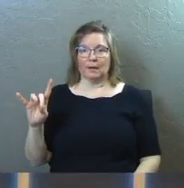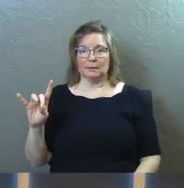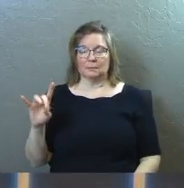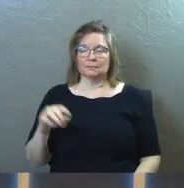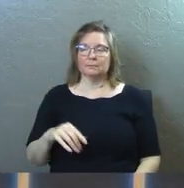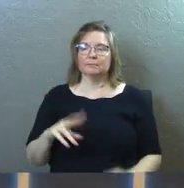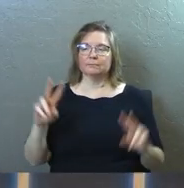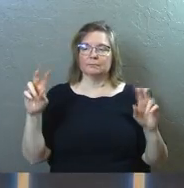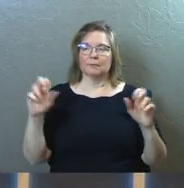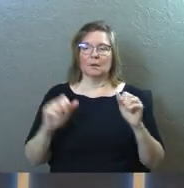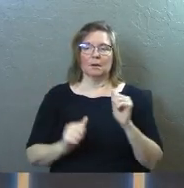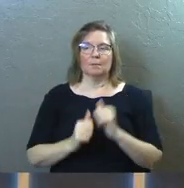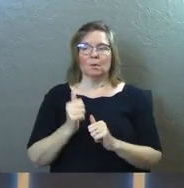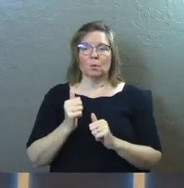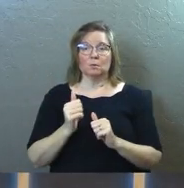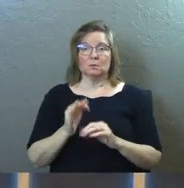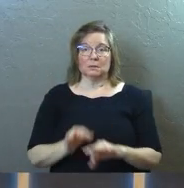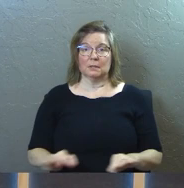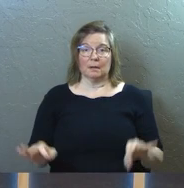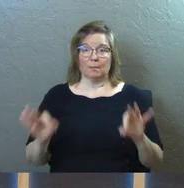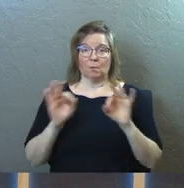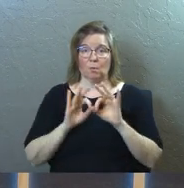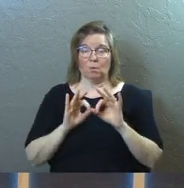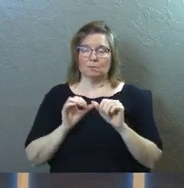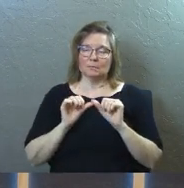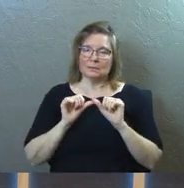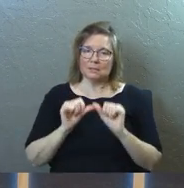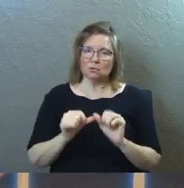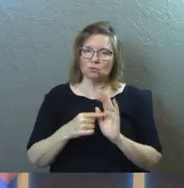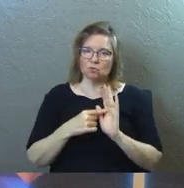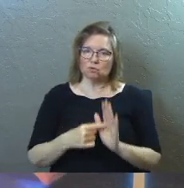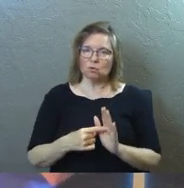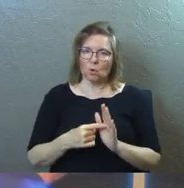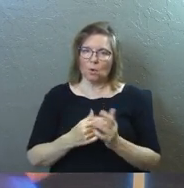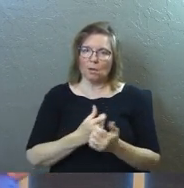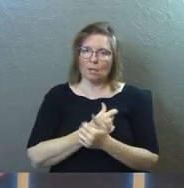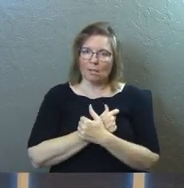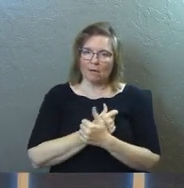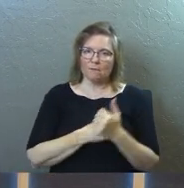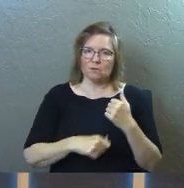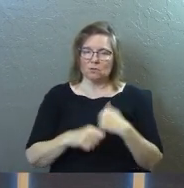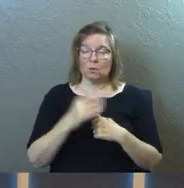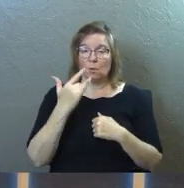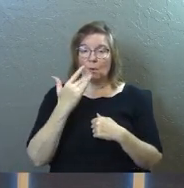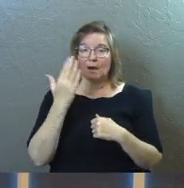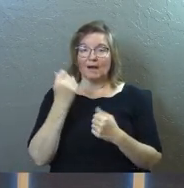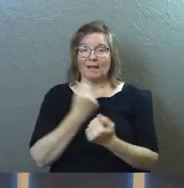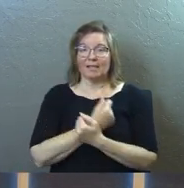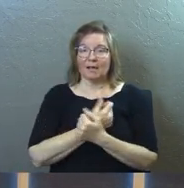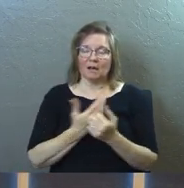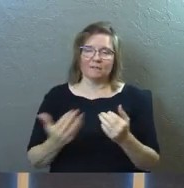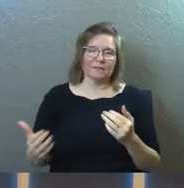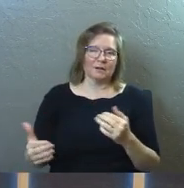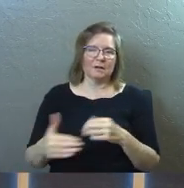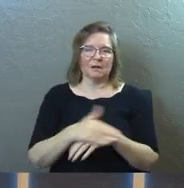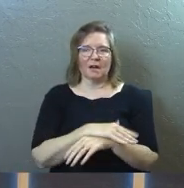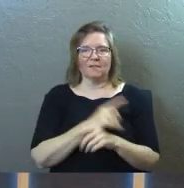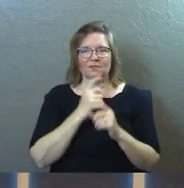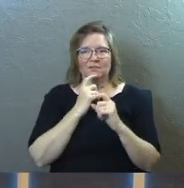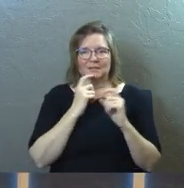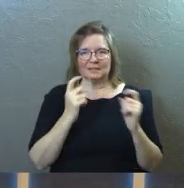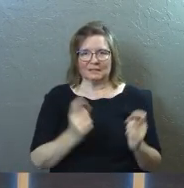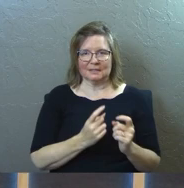all, most important of all, continue to show deep love for each other, for love covers a multitude of